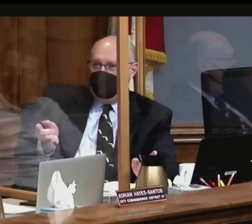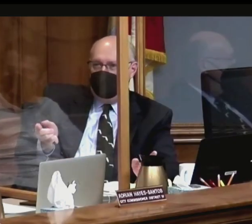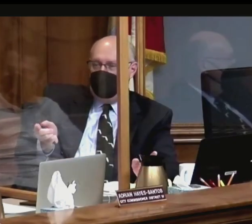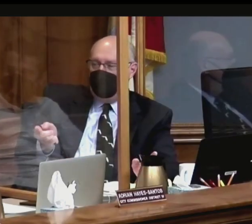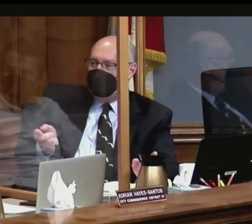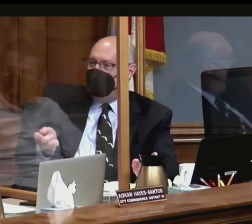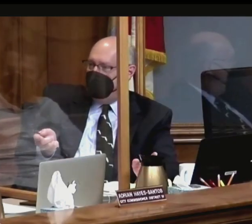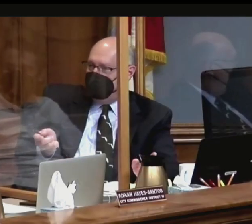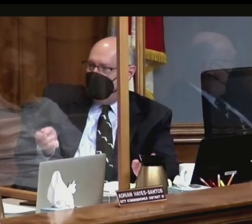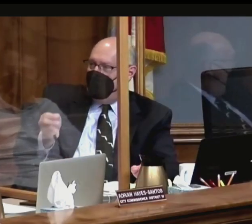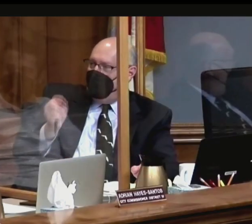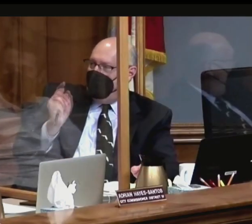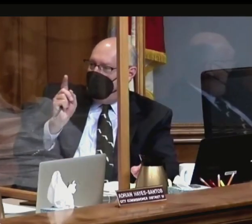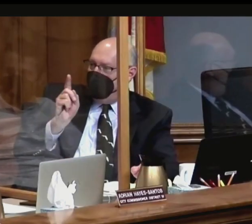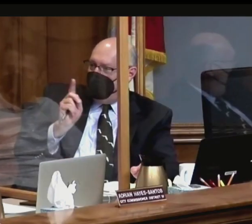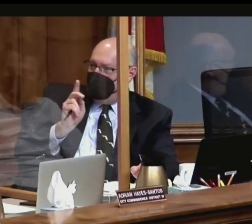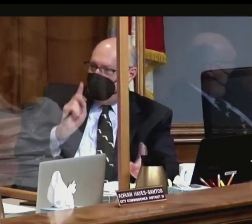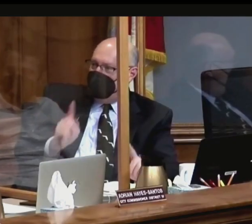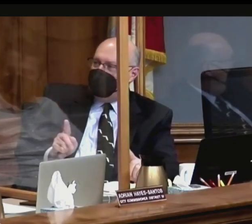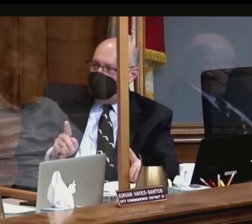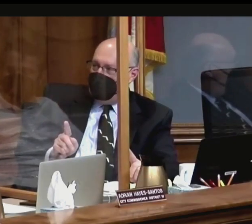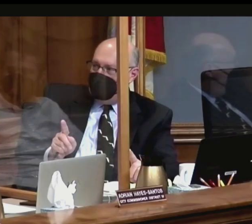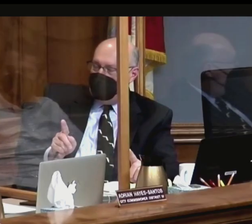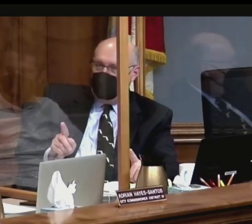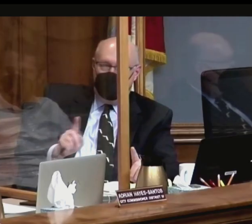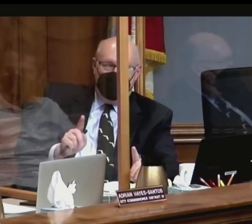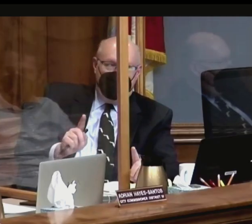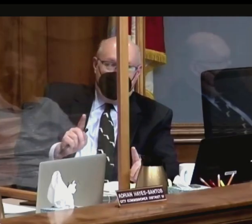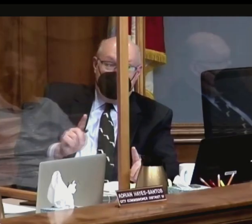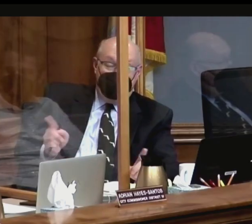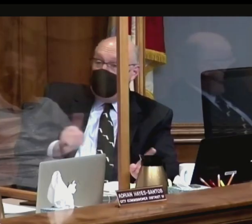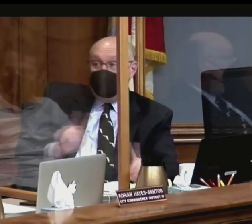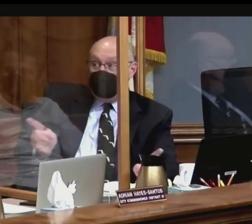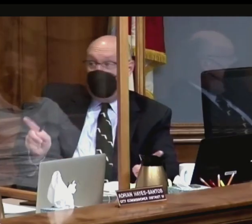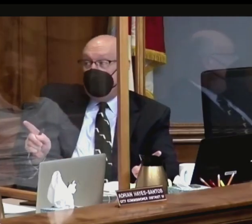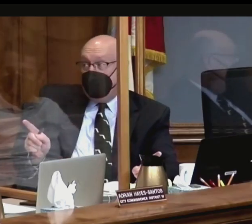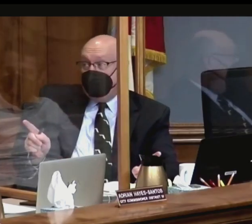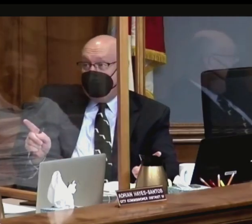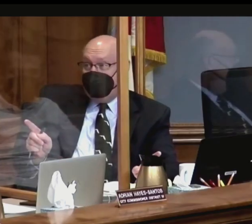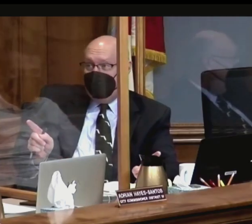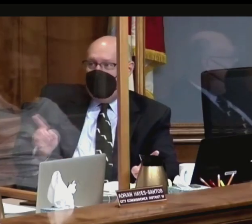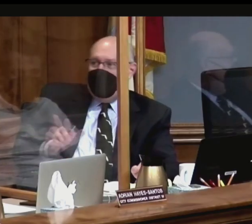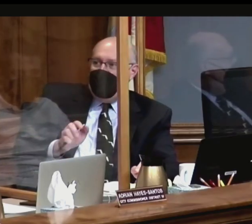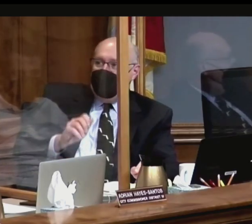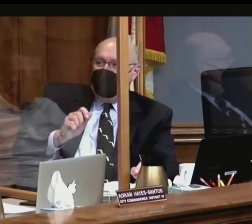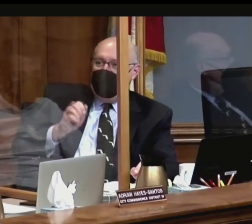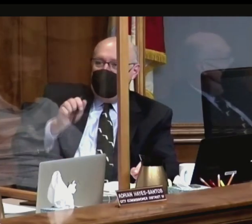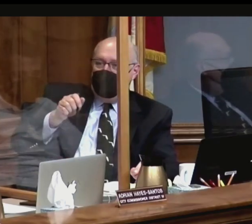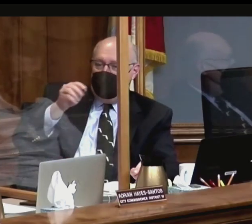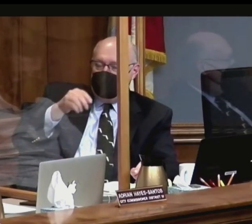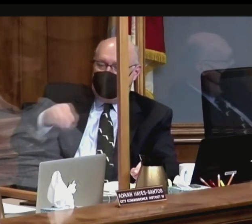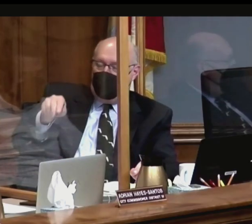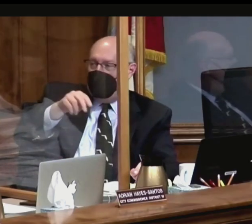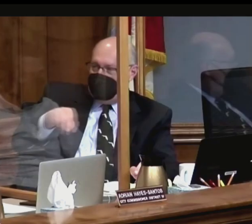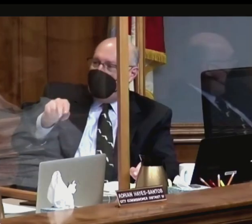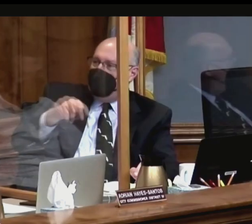the early 70s. University is a 2-lane road, and traffic moved just fine on it. And it was a